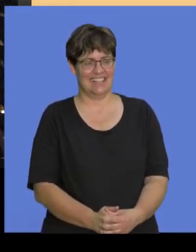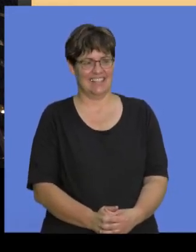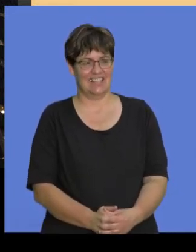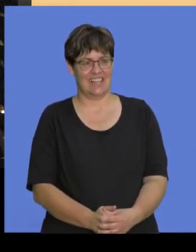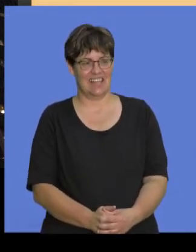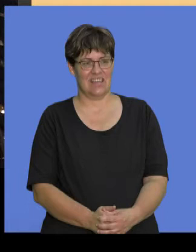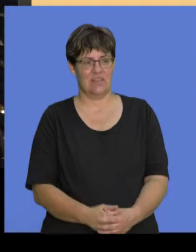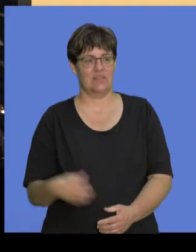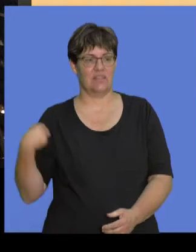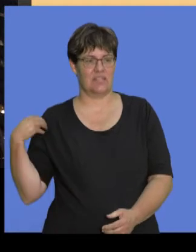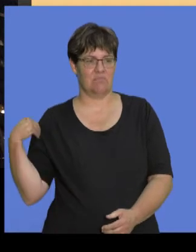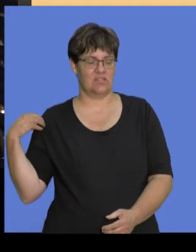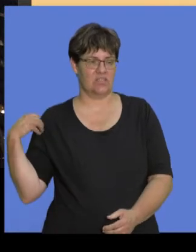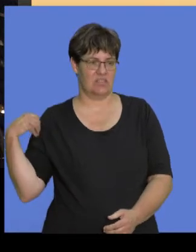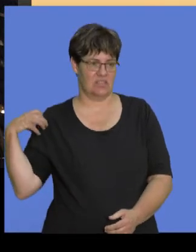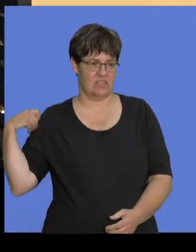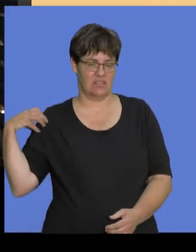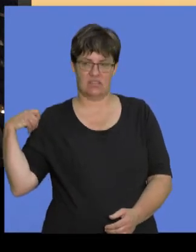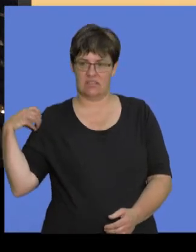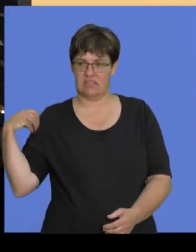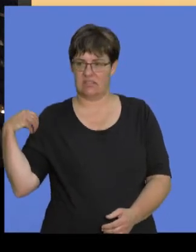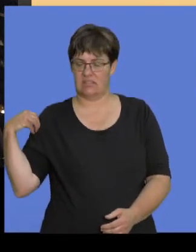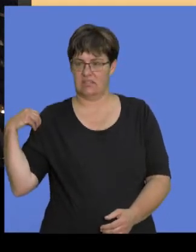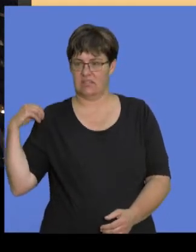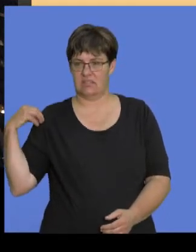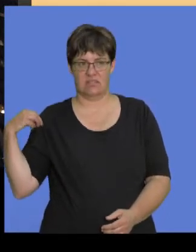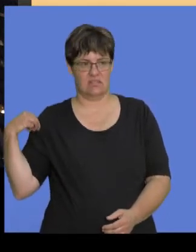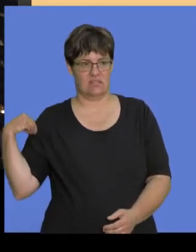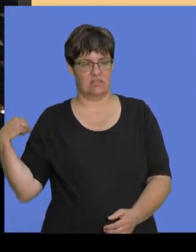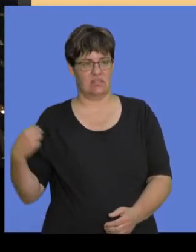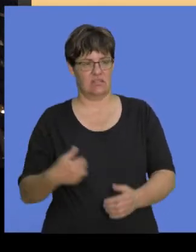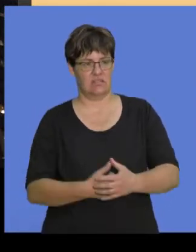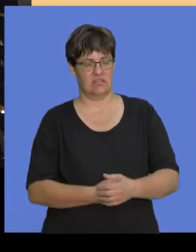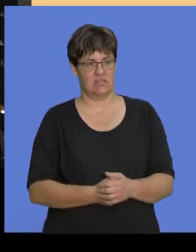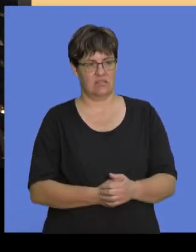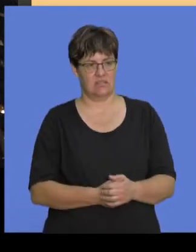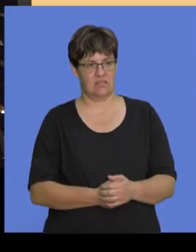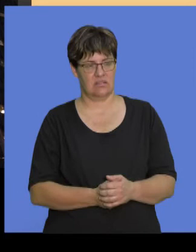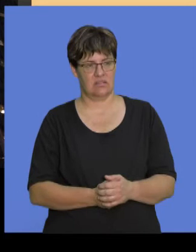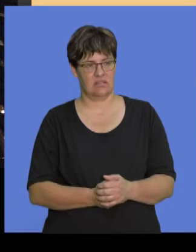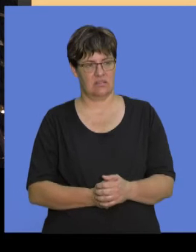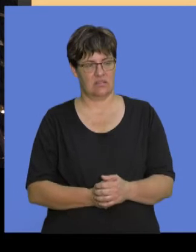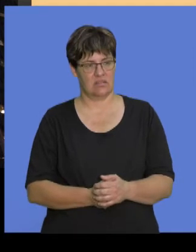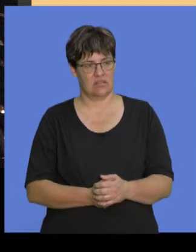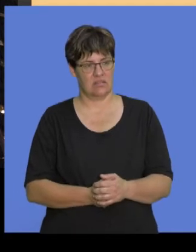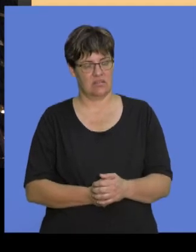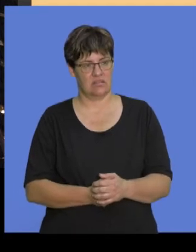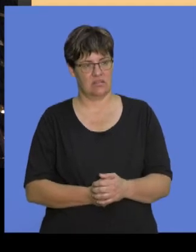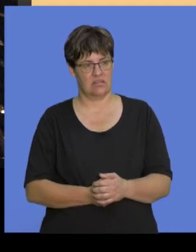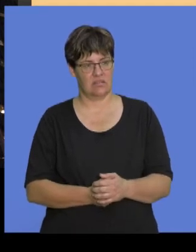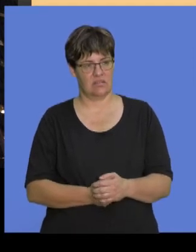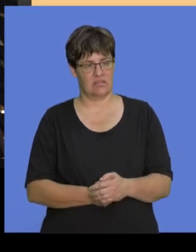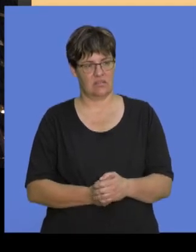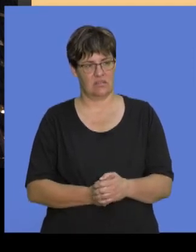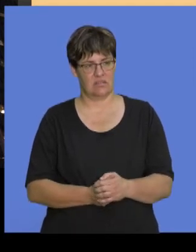Okay, we start on top of that. That tape measure. Should I start on top of this? It's fine. Yeah. Tape measure? Yeah,